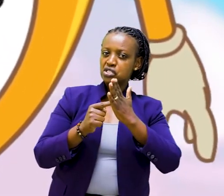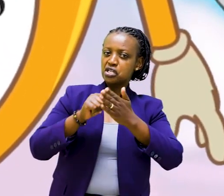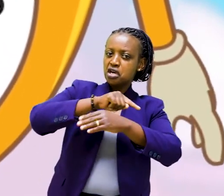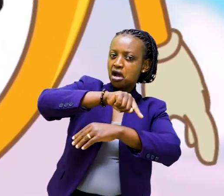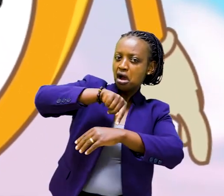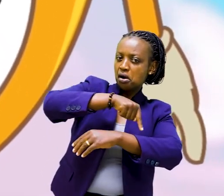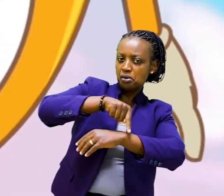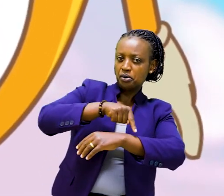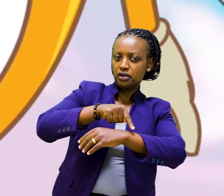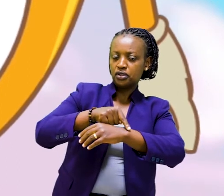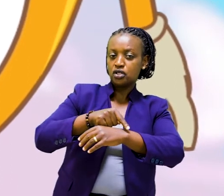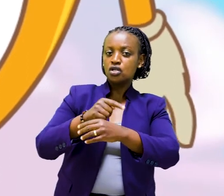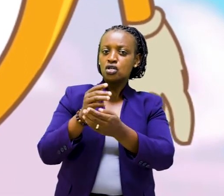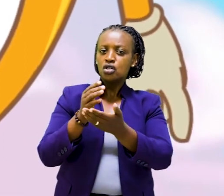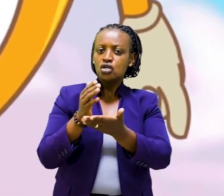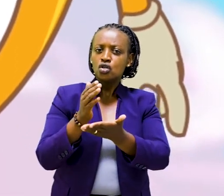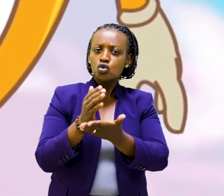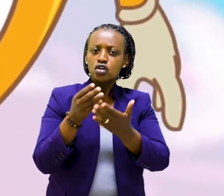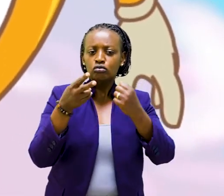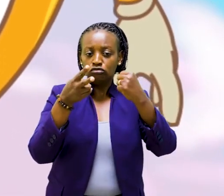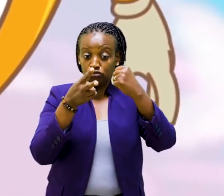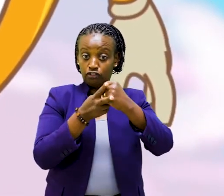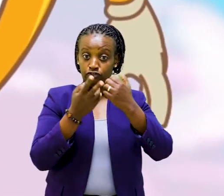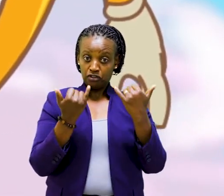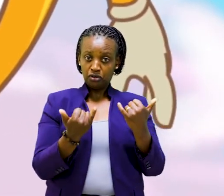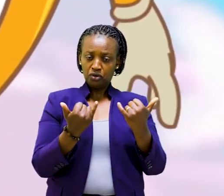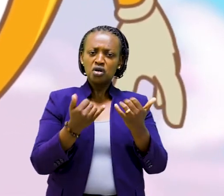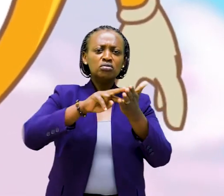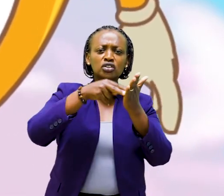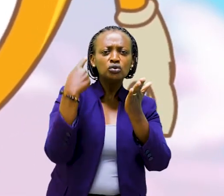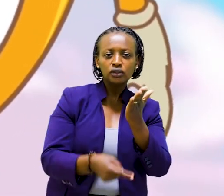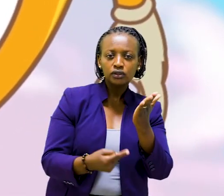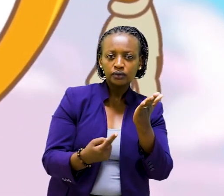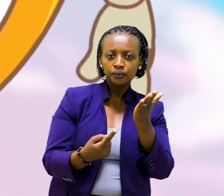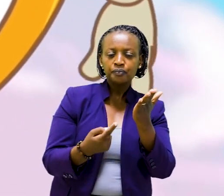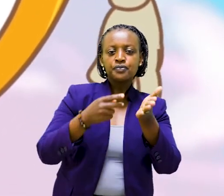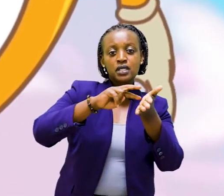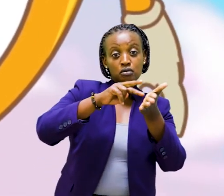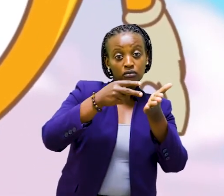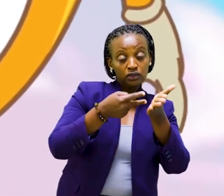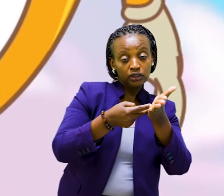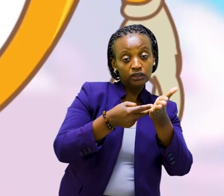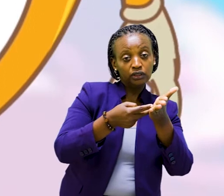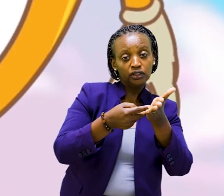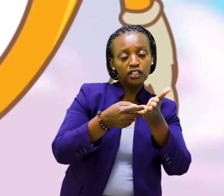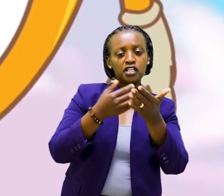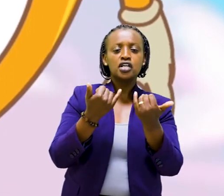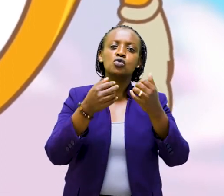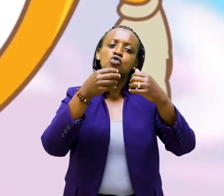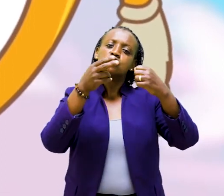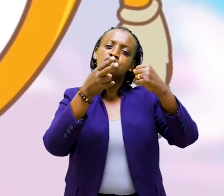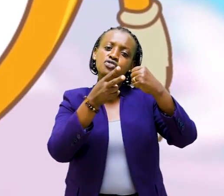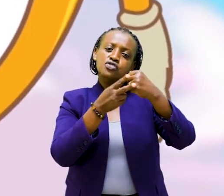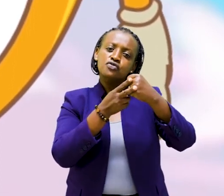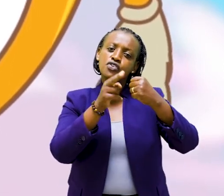shows hours. Oh, it is pointing at 7 now. What does that mean? It means that